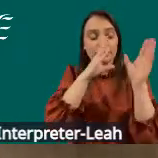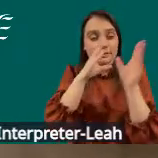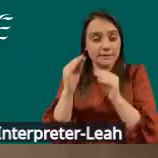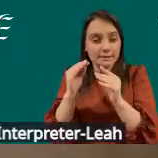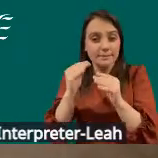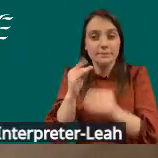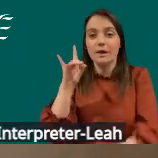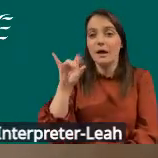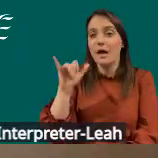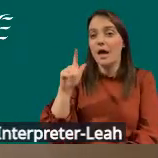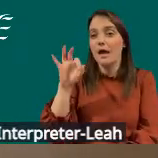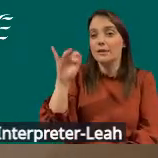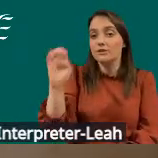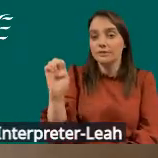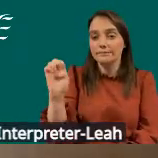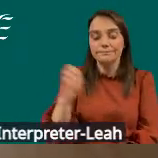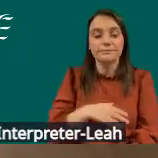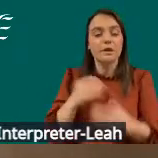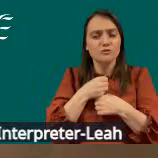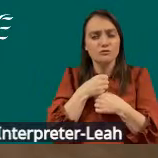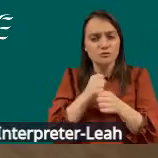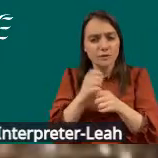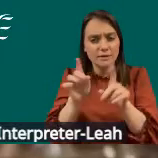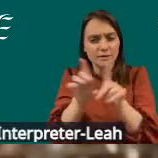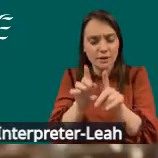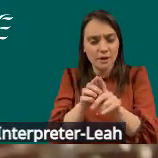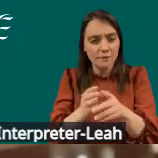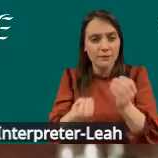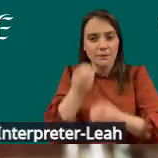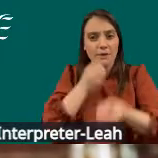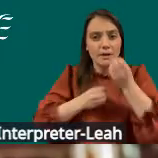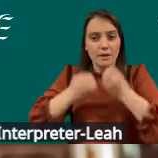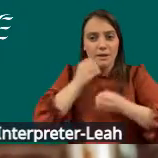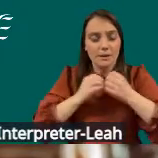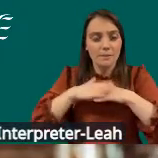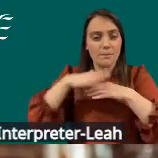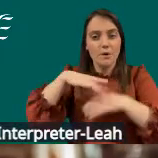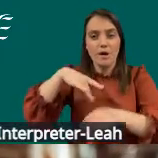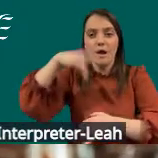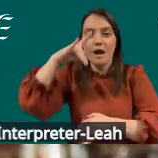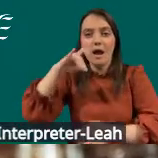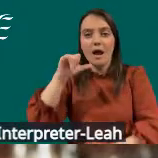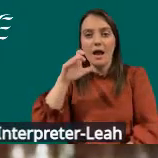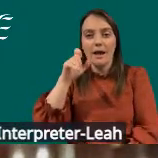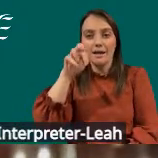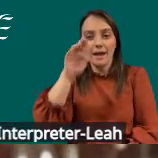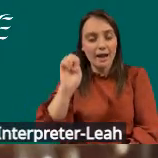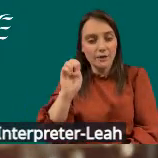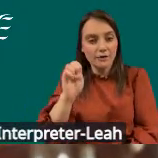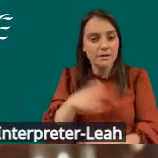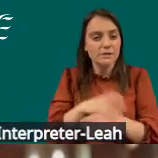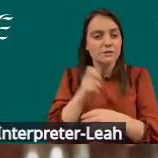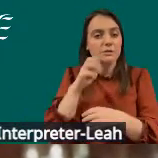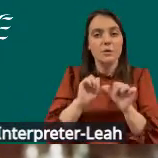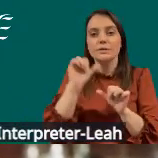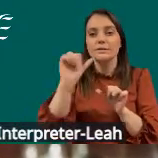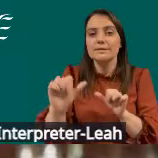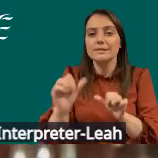factor. When we're stressed, we tend to comfort eat, and we eat more high-calorie snacks, or maybe we skip meals and